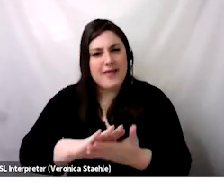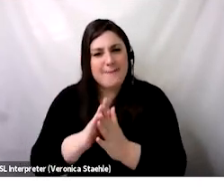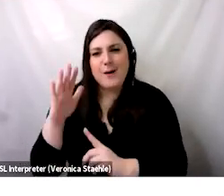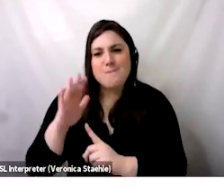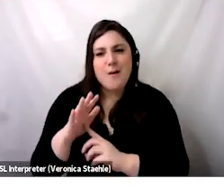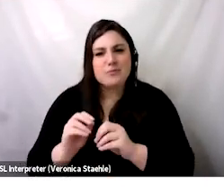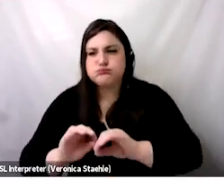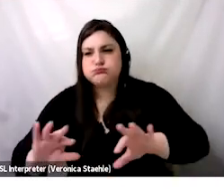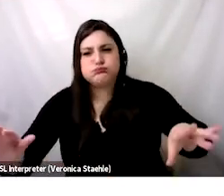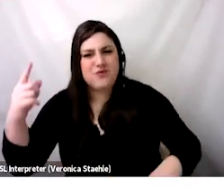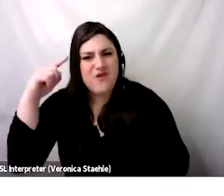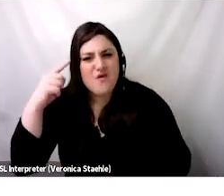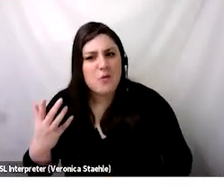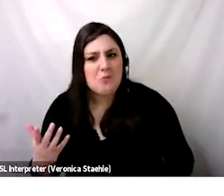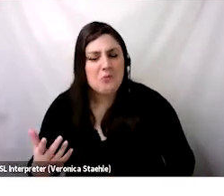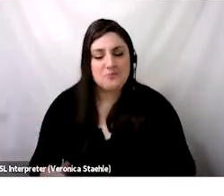Yeah, well, I think it was,